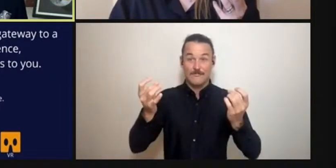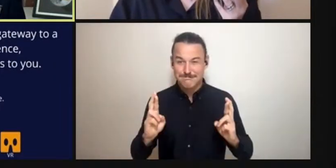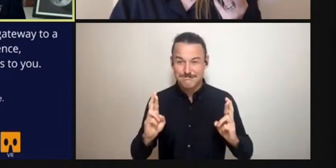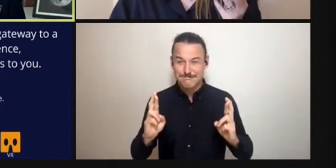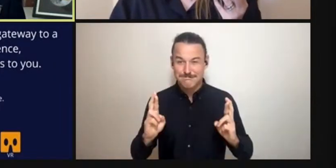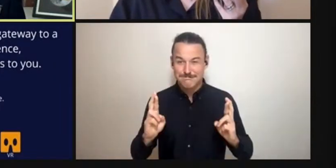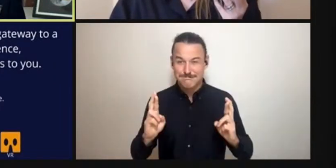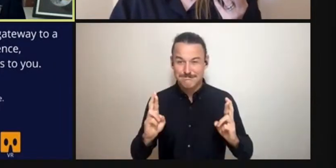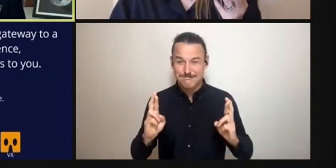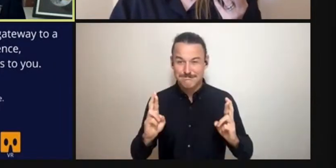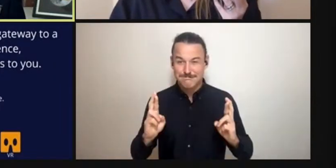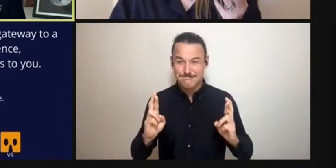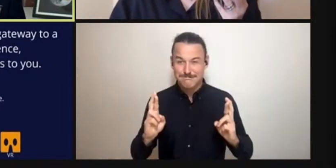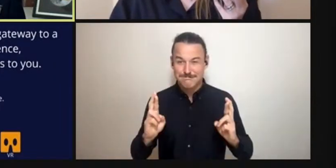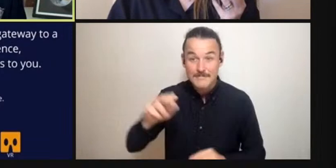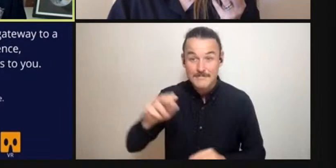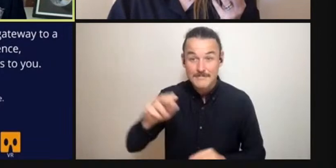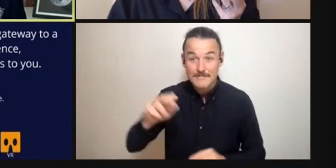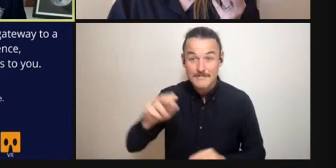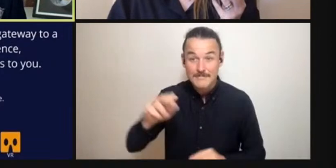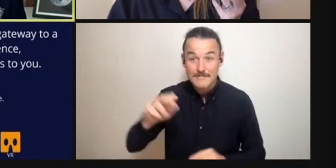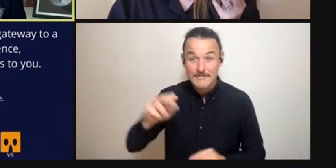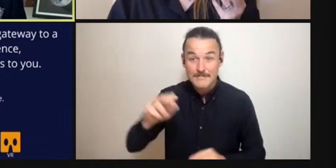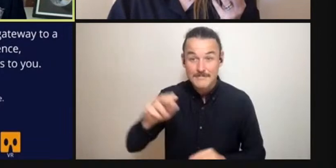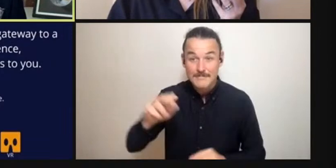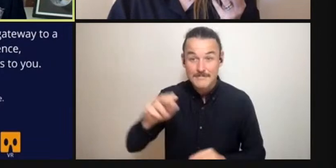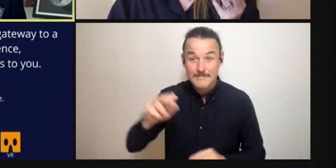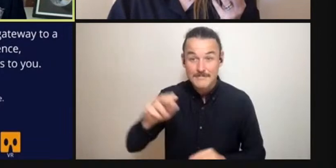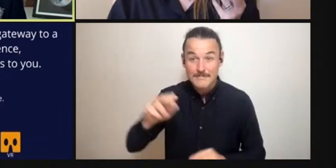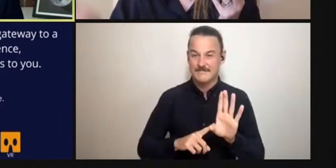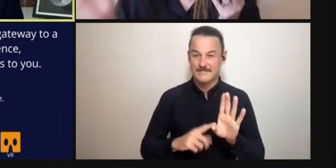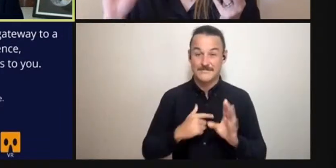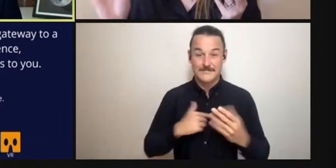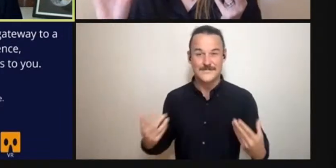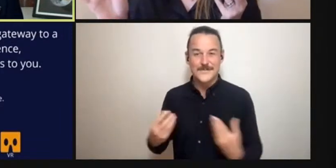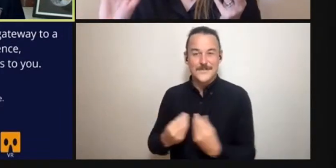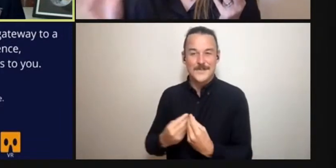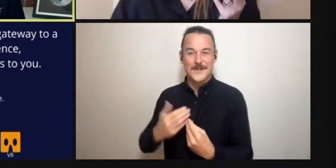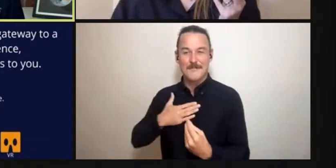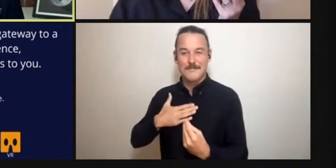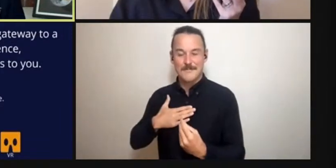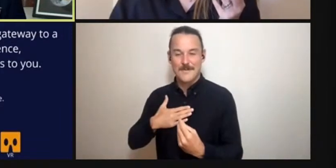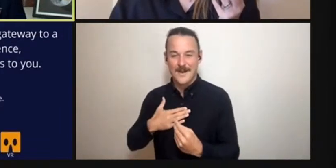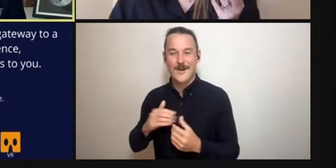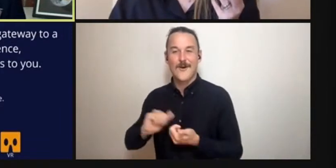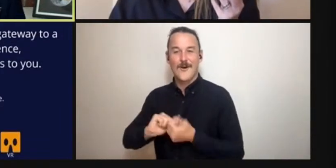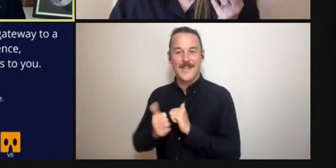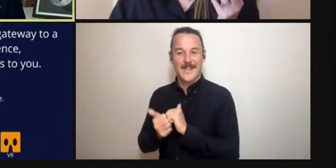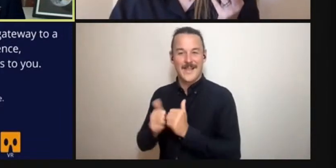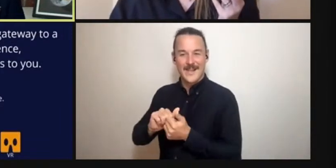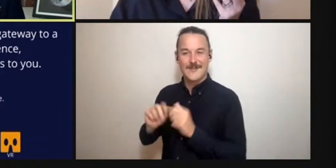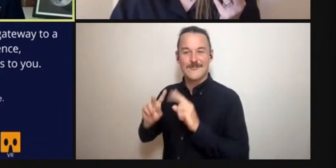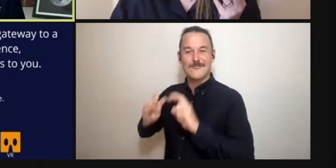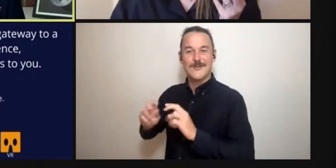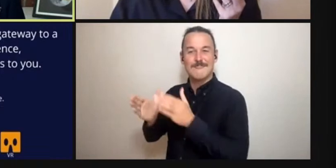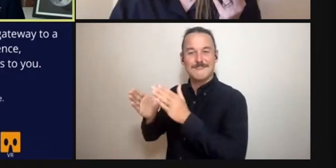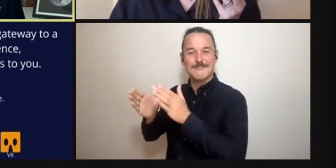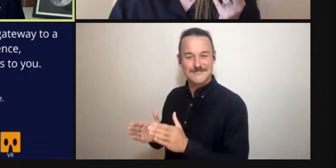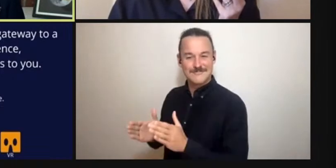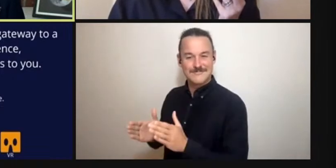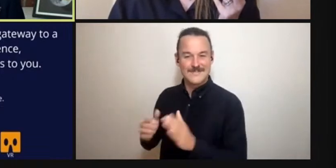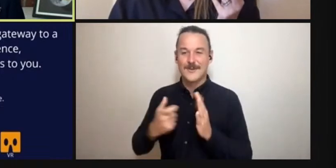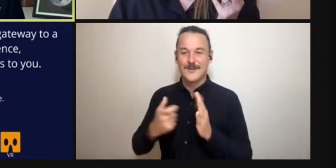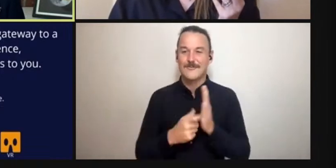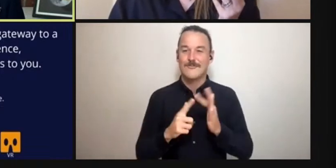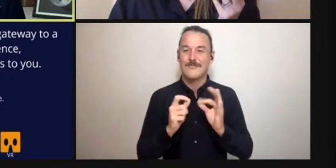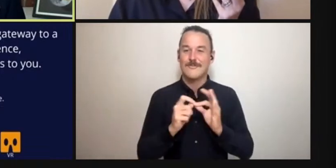name is Alan Duffy. I'm being joined by my astronomer colleague, Rebecca Allen, and we want to take